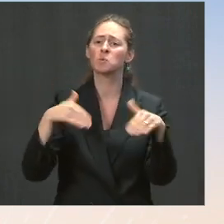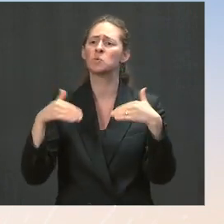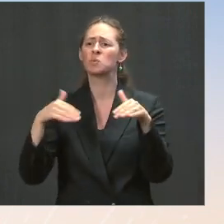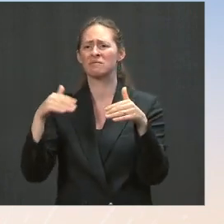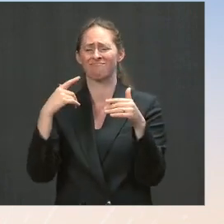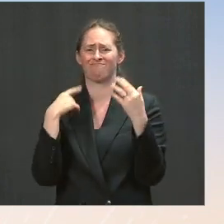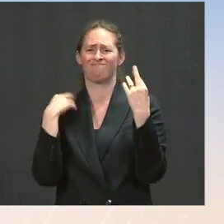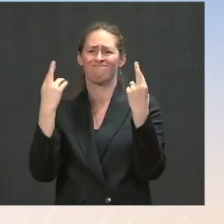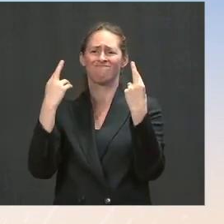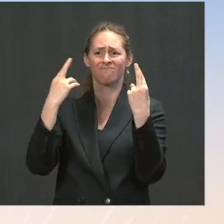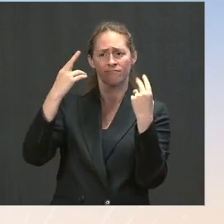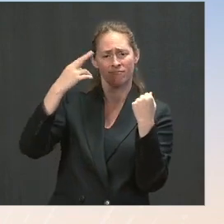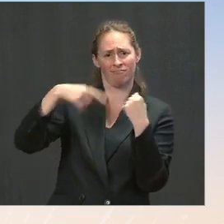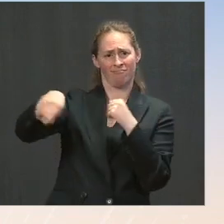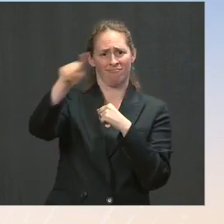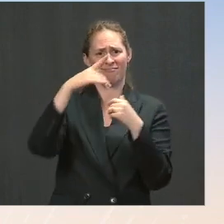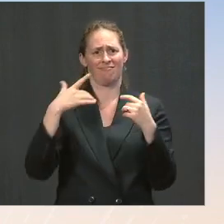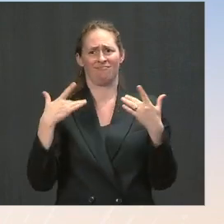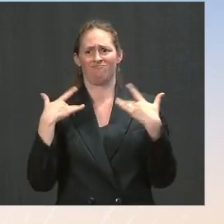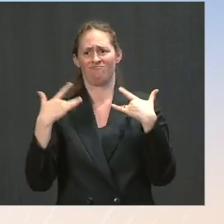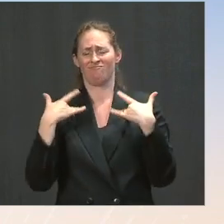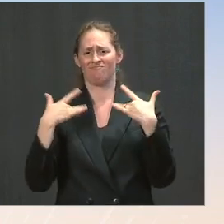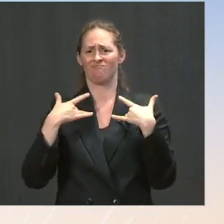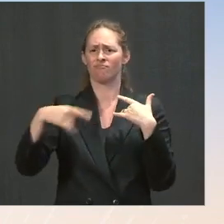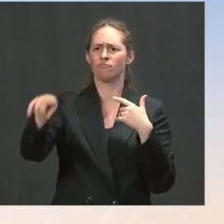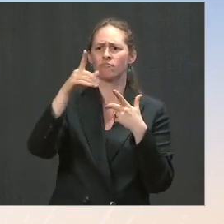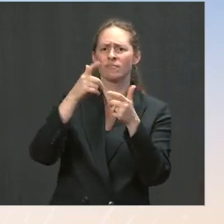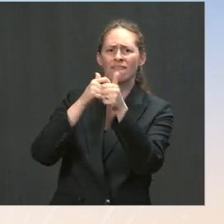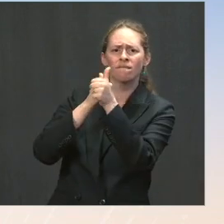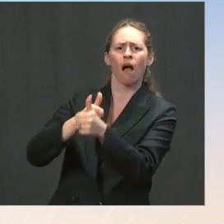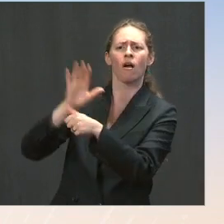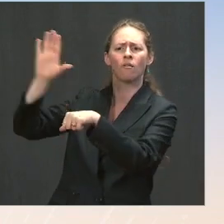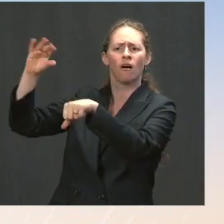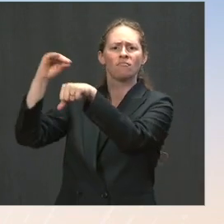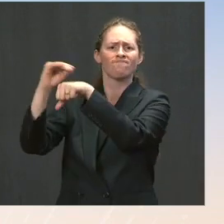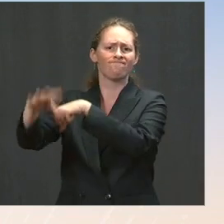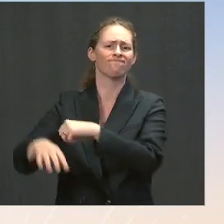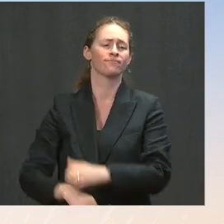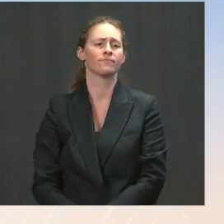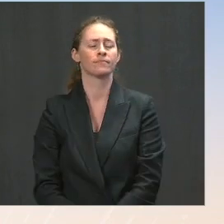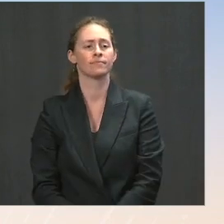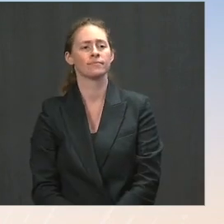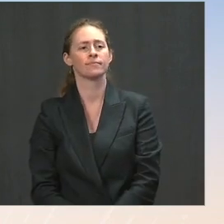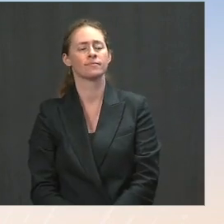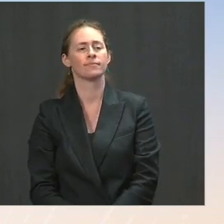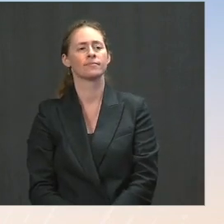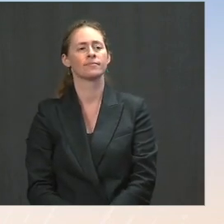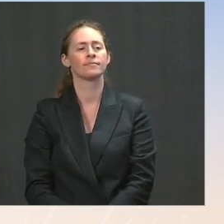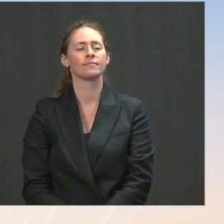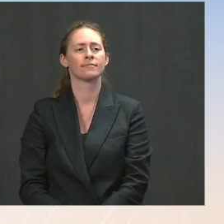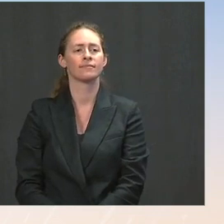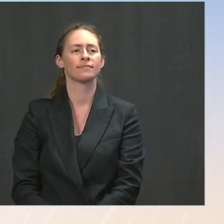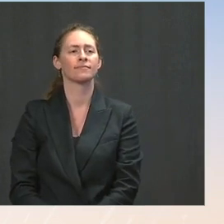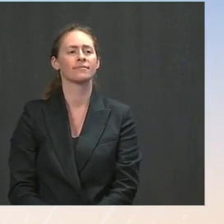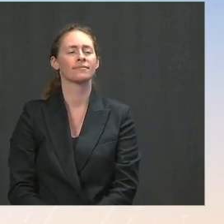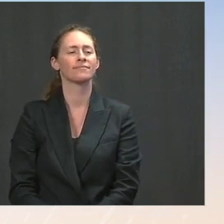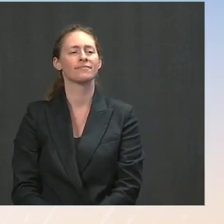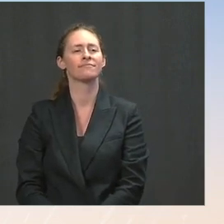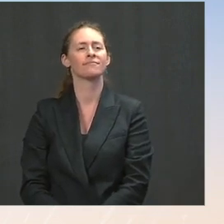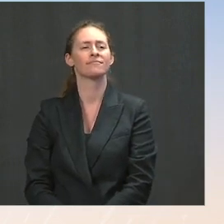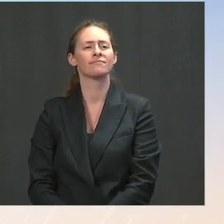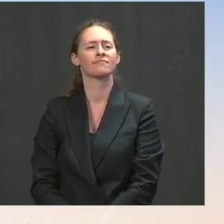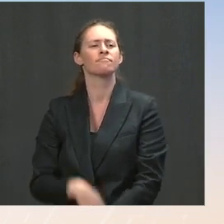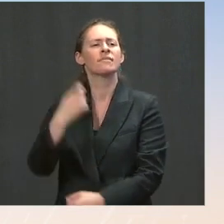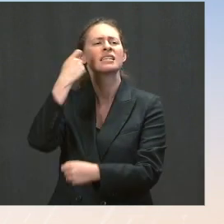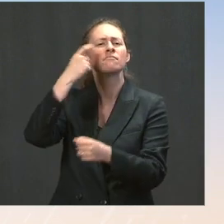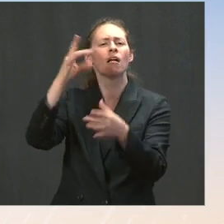next generation that they take a close look at the guidance. And one more question. You just said you don't think the federal government has the power to mandate vaccinations across the country,